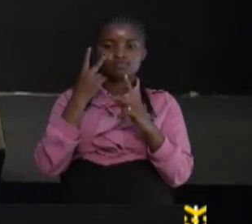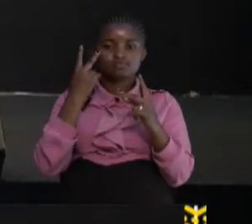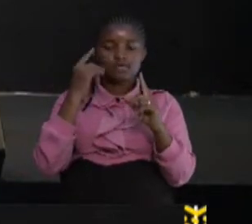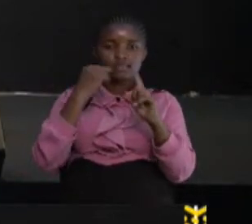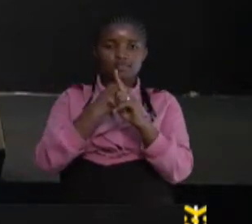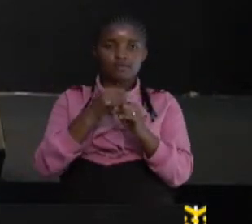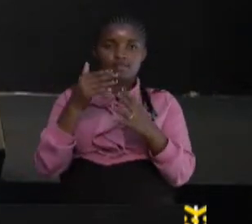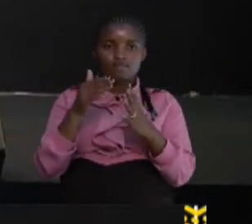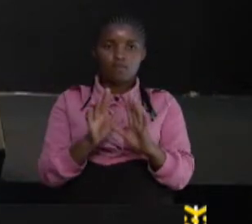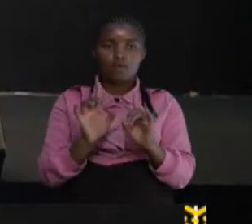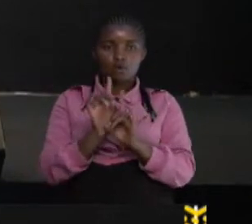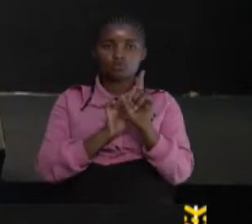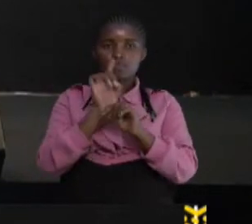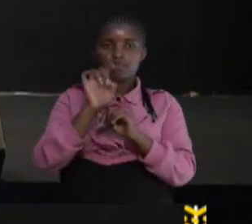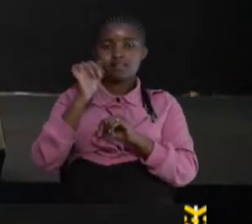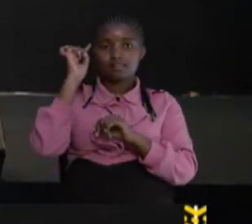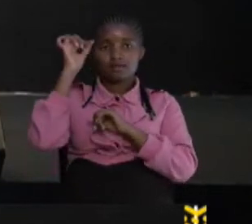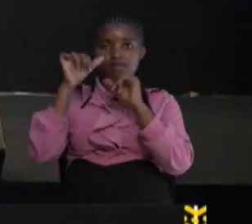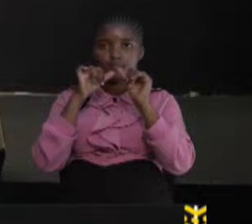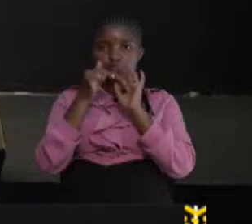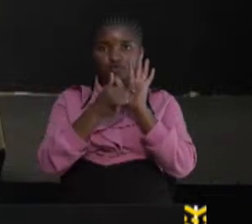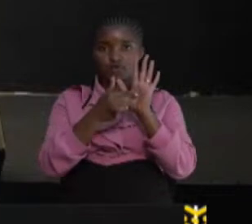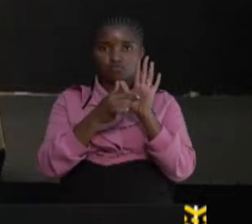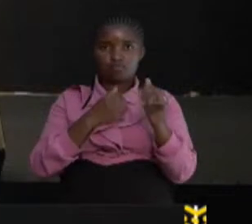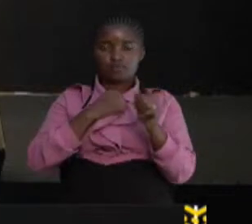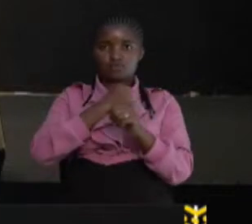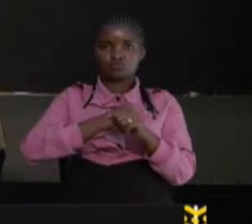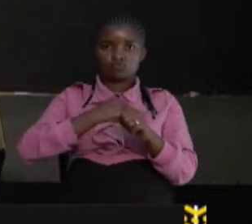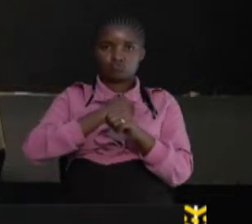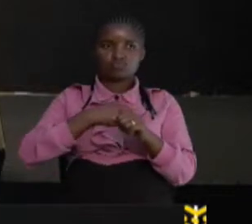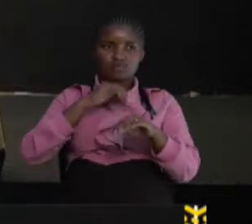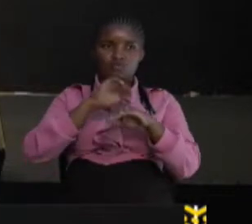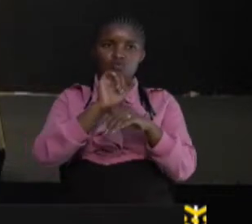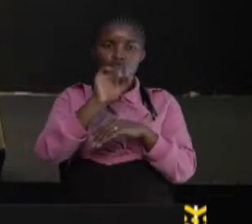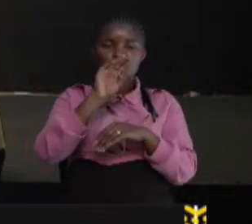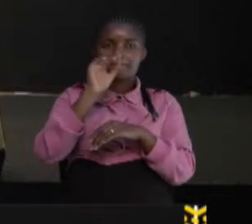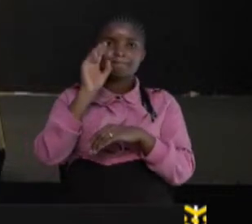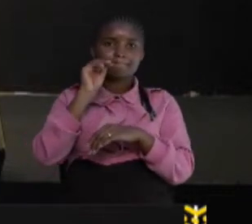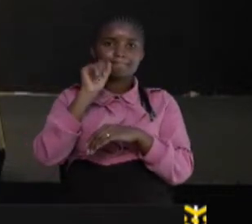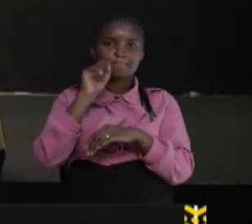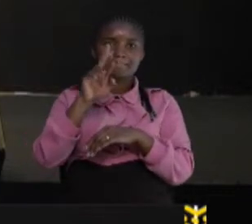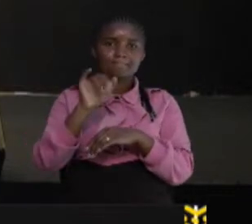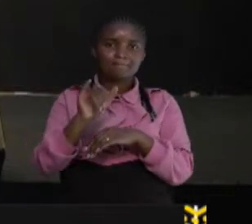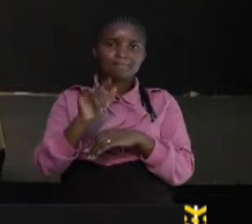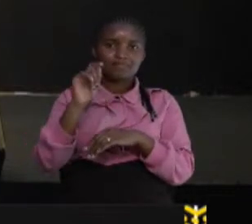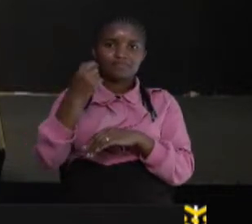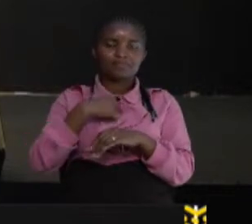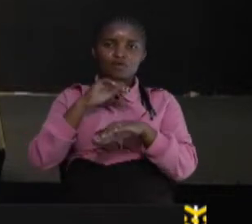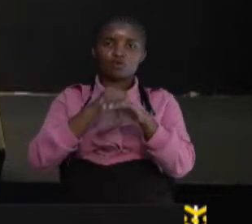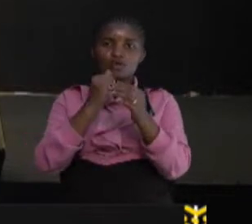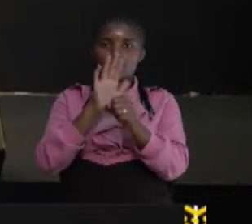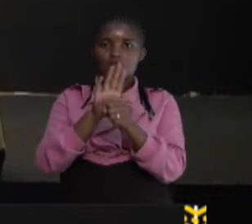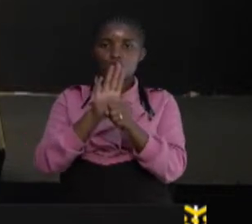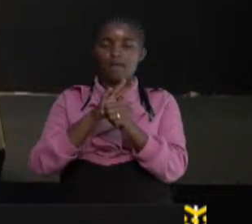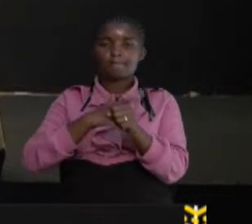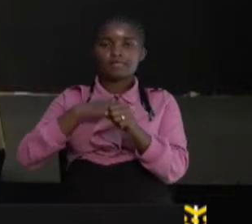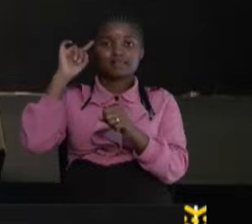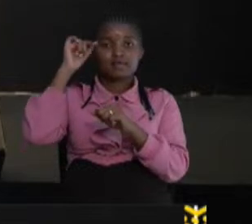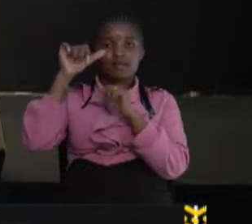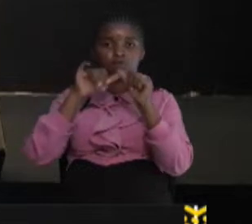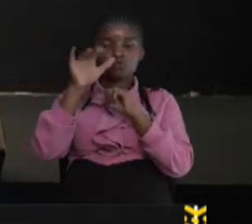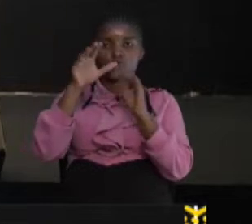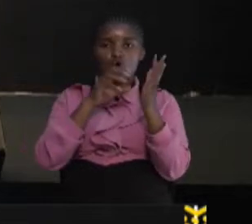formats and think about, for example, I'm sorry I'm calling you too much, Mary Kenya. So for example, think about your